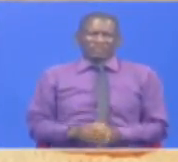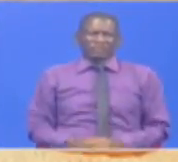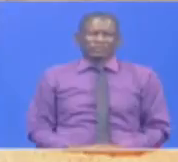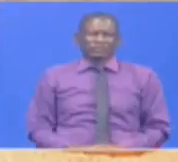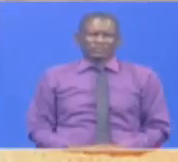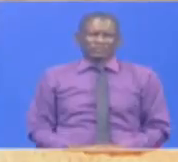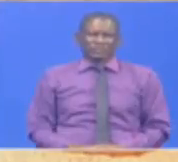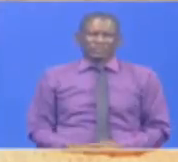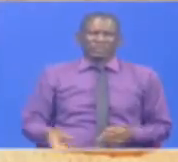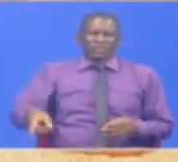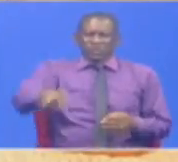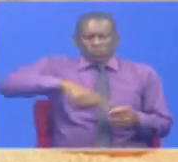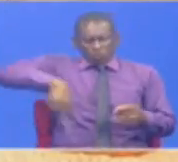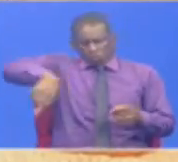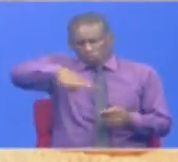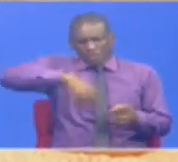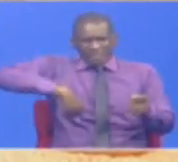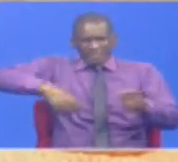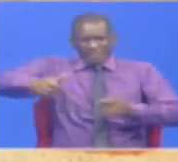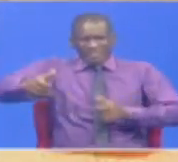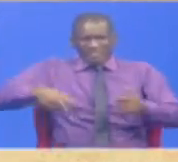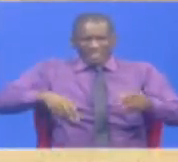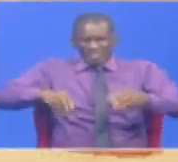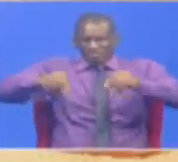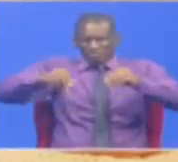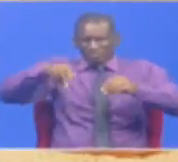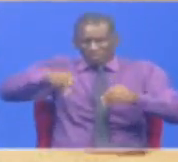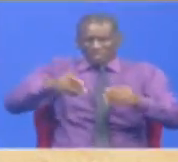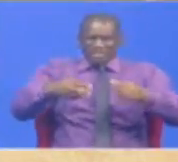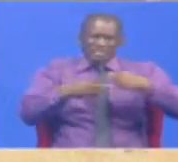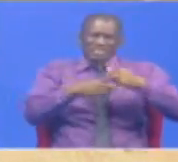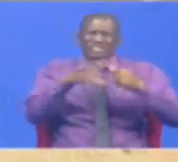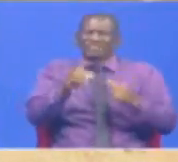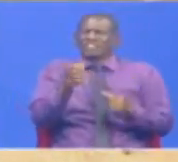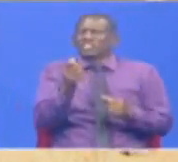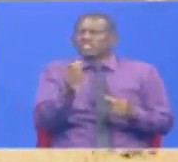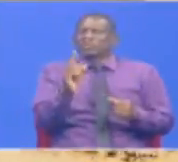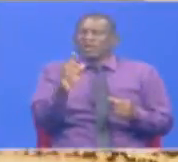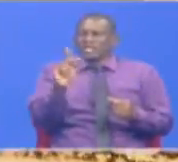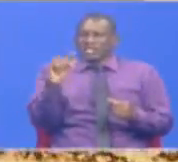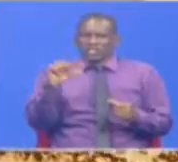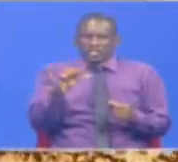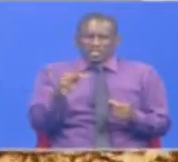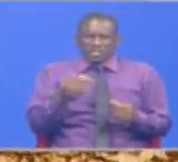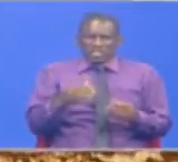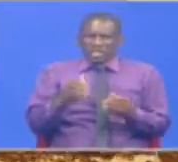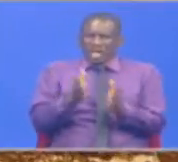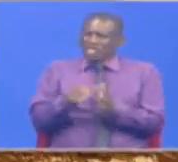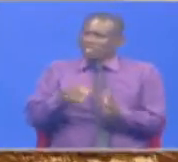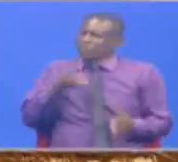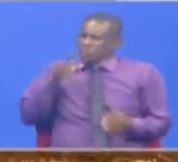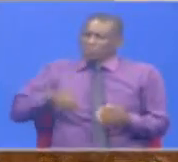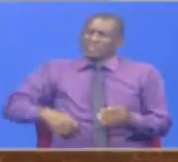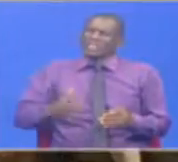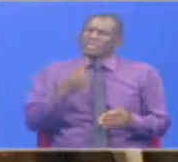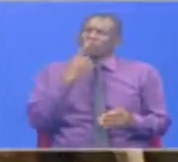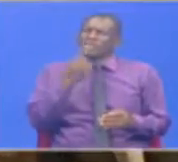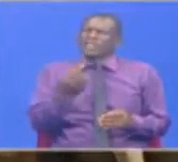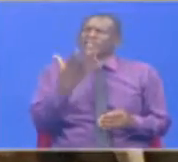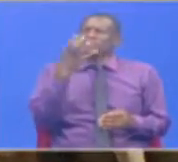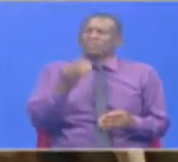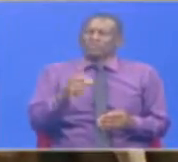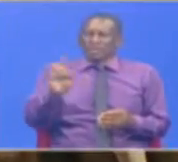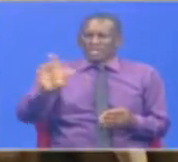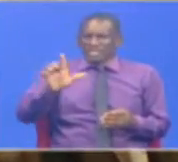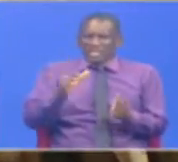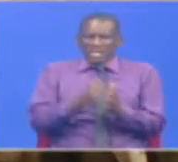We sell our compost at 70 bob per kilo. We sell our liquid at 150 per liter. We sell